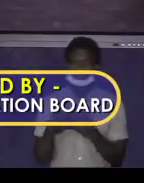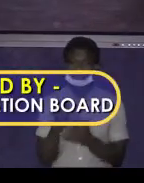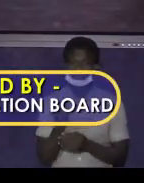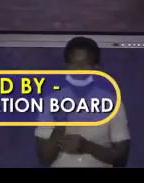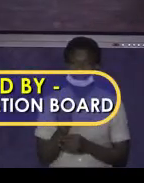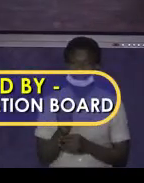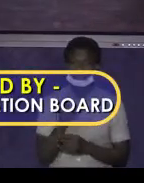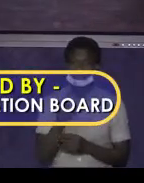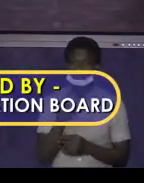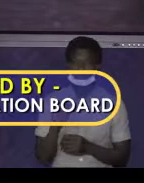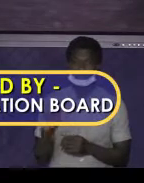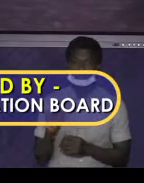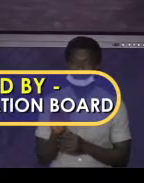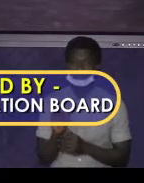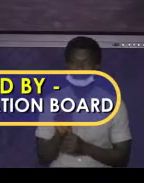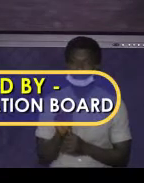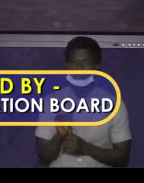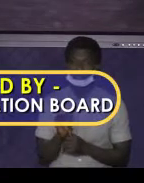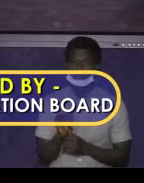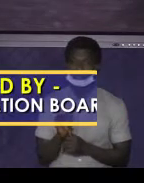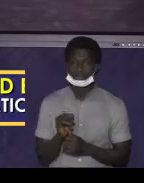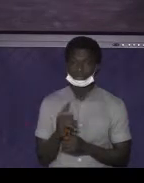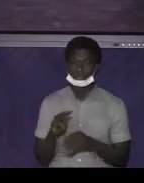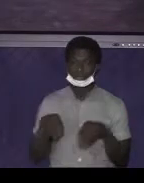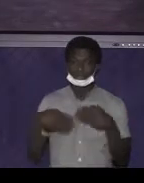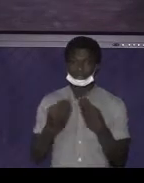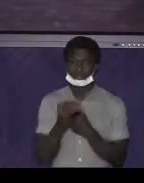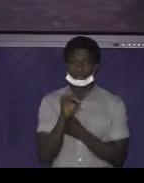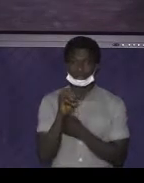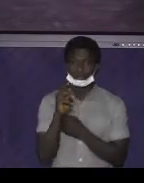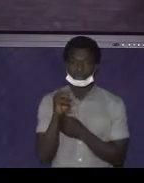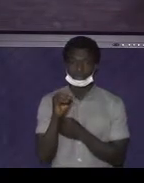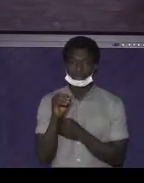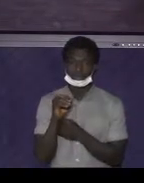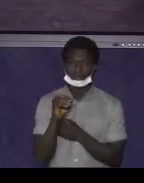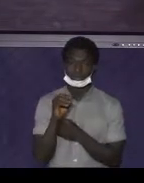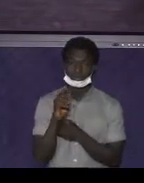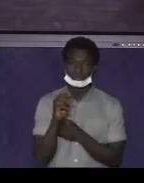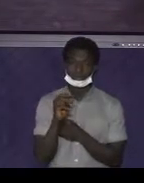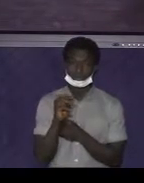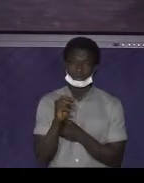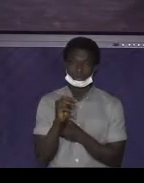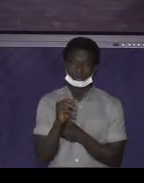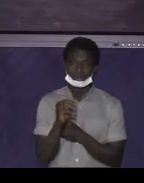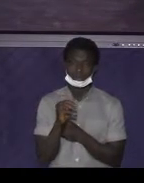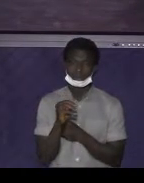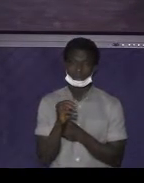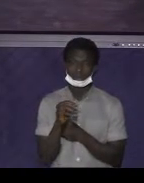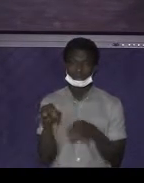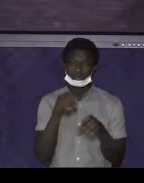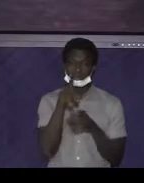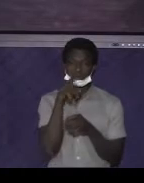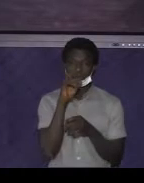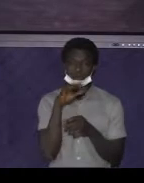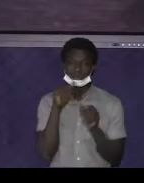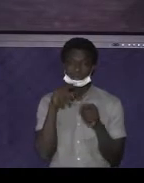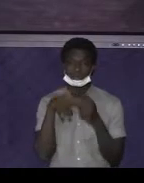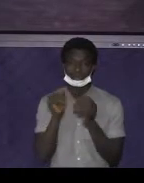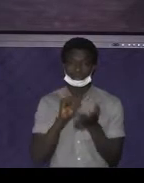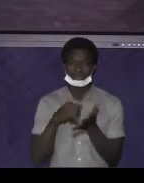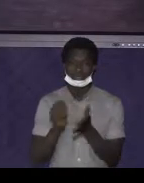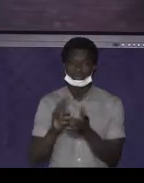sentences using the given idiomatic expressions. Did you? Were you able to write it very